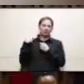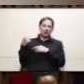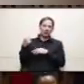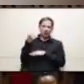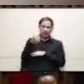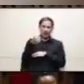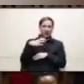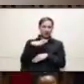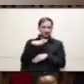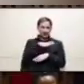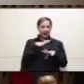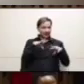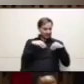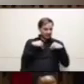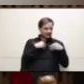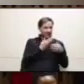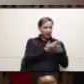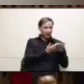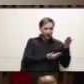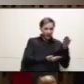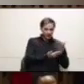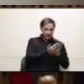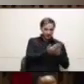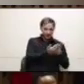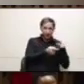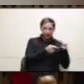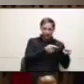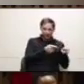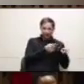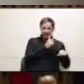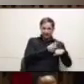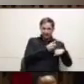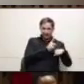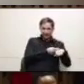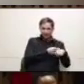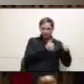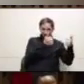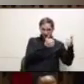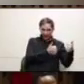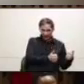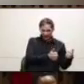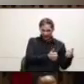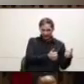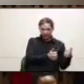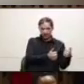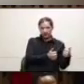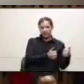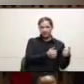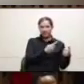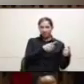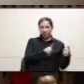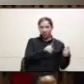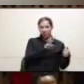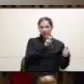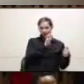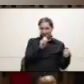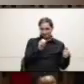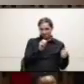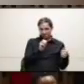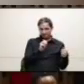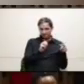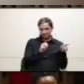council did accept the outcome of the disciplinary hearing for the municipal manager, the